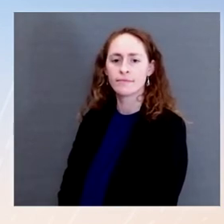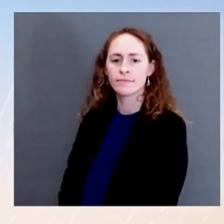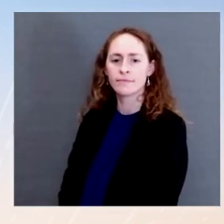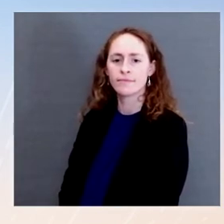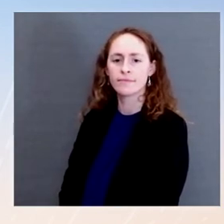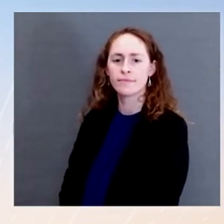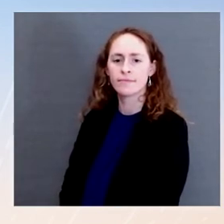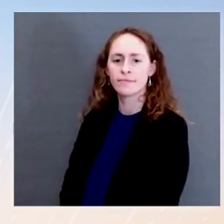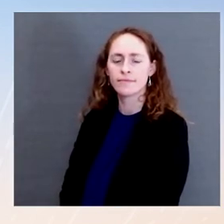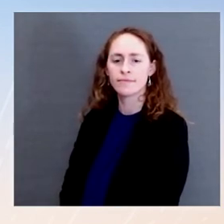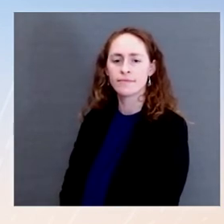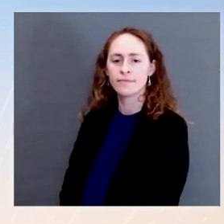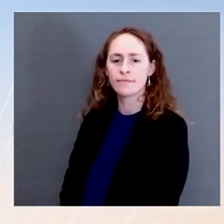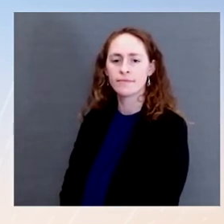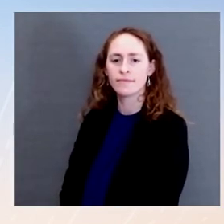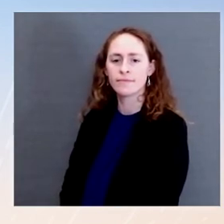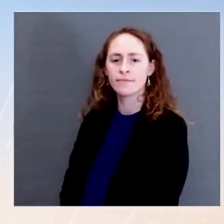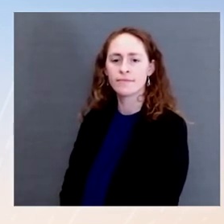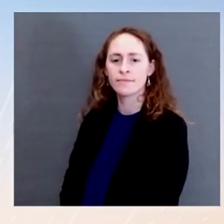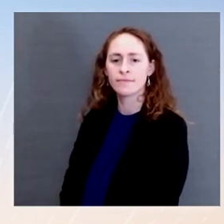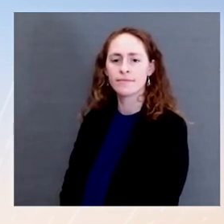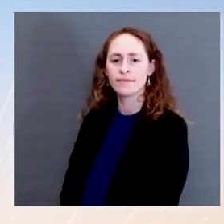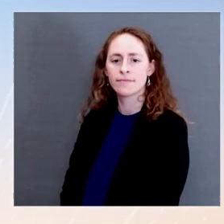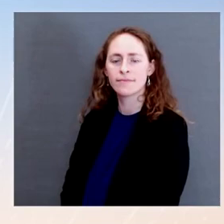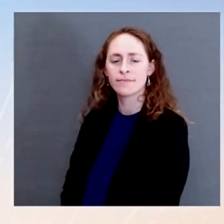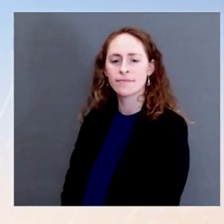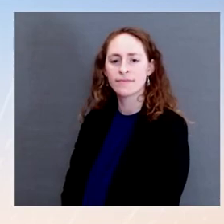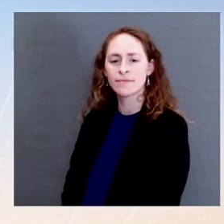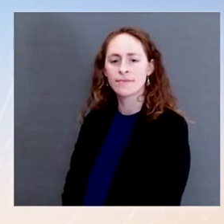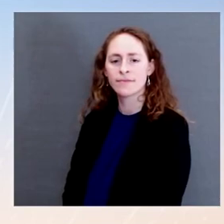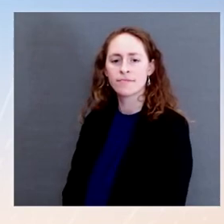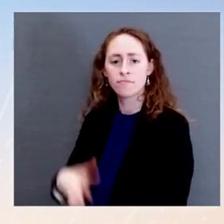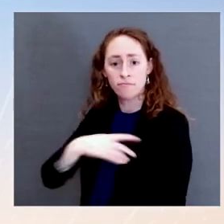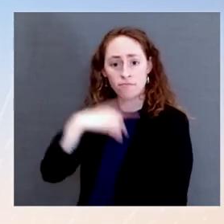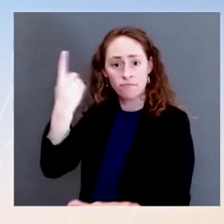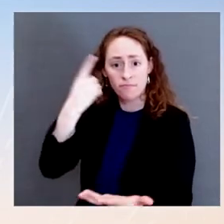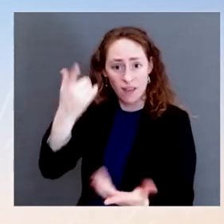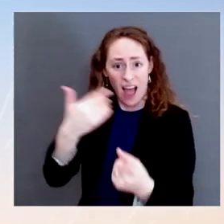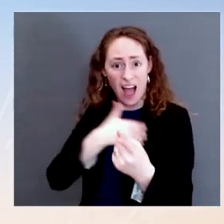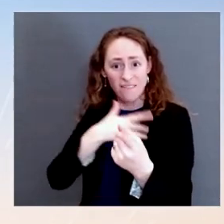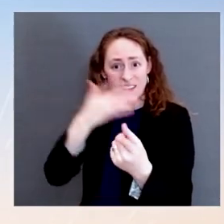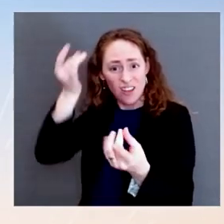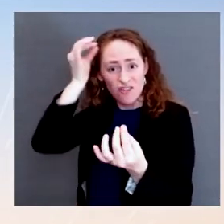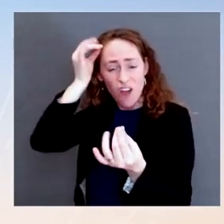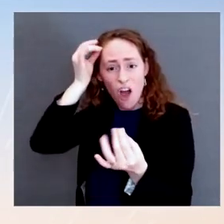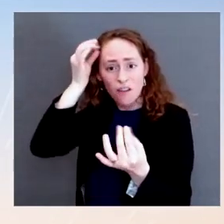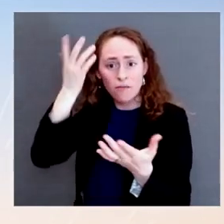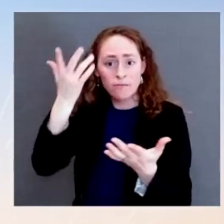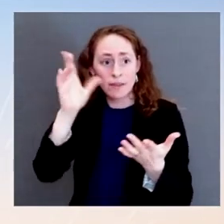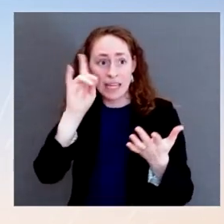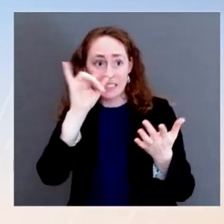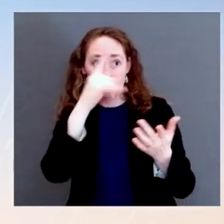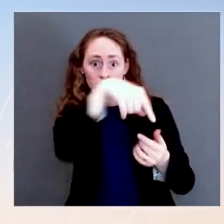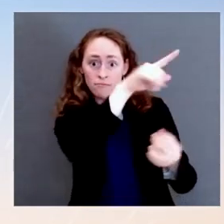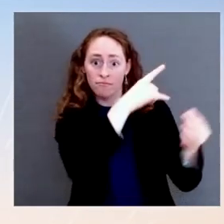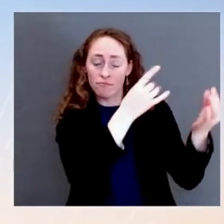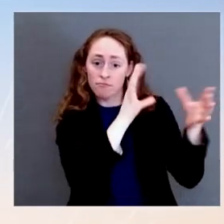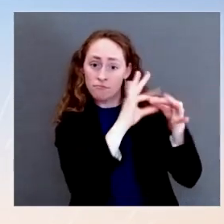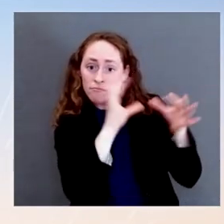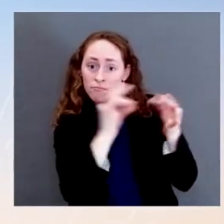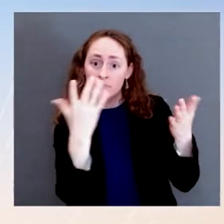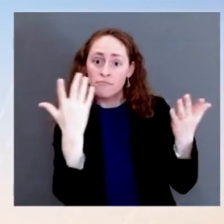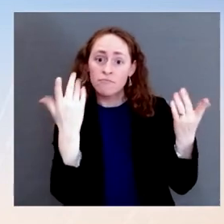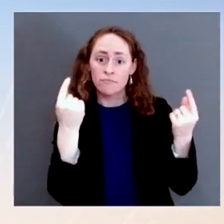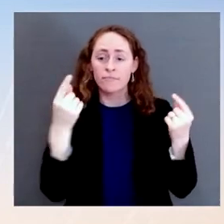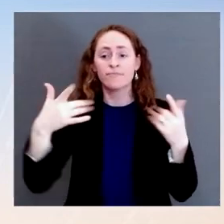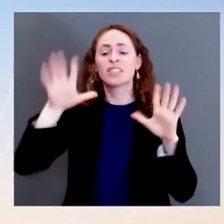move? Well, I don't have anything to read out in terms of their intentions or what they would convey from officials from the PRC. But